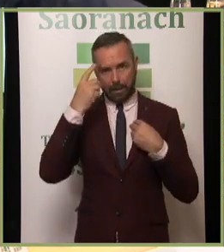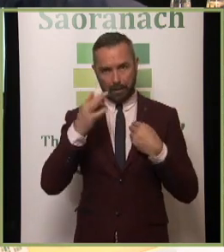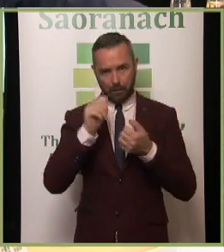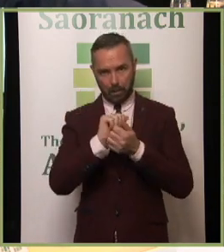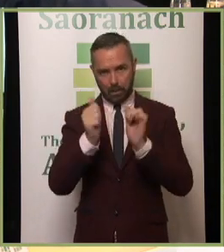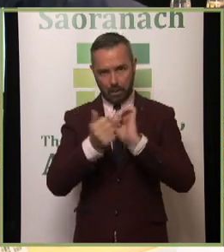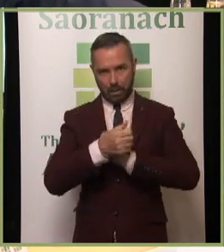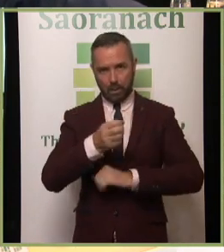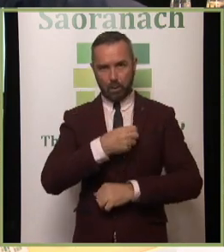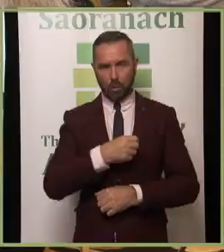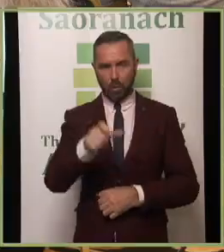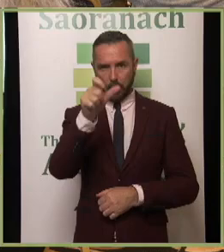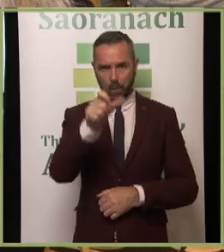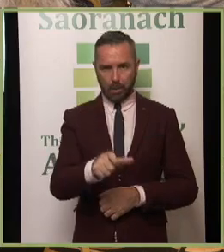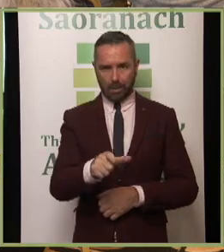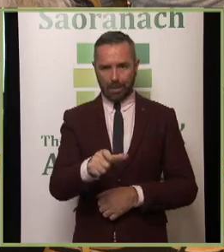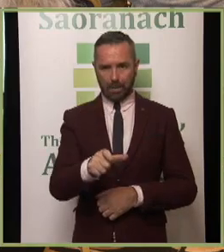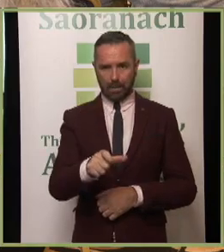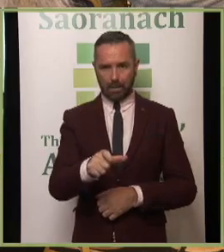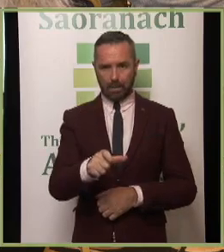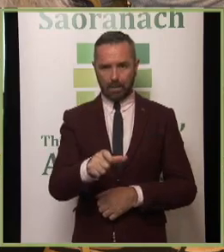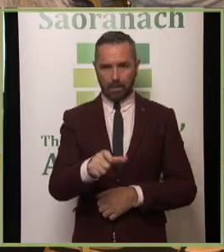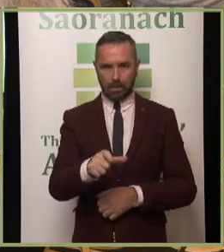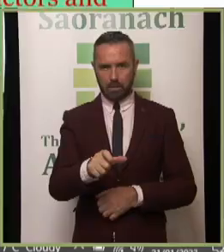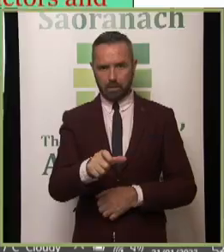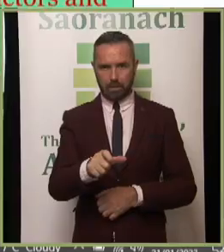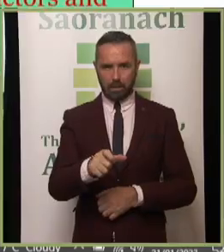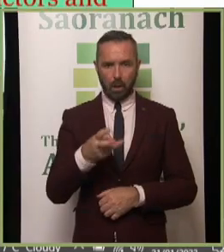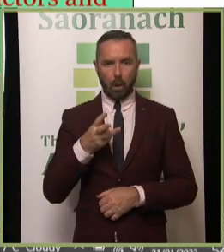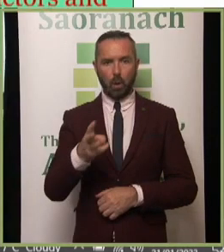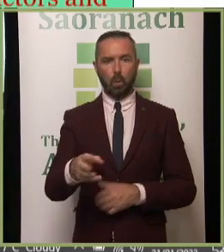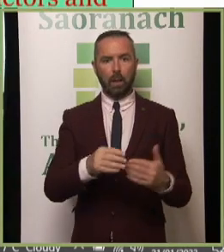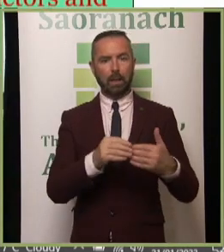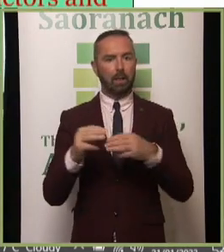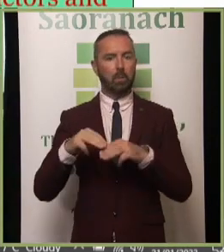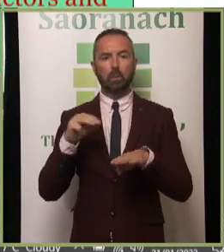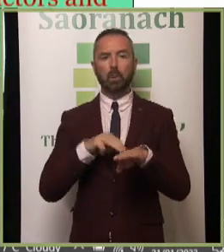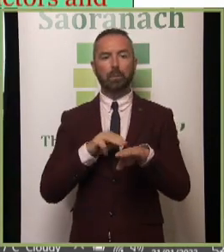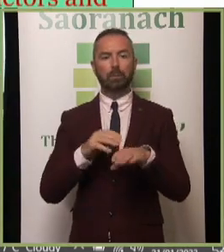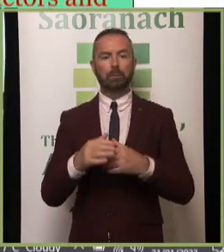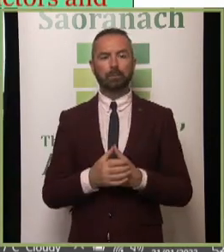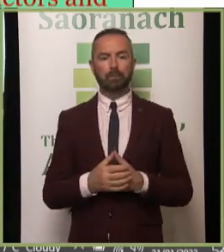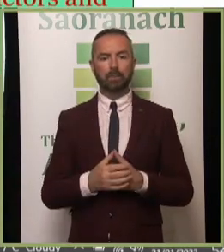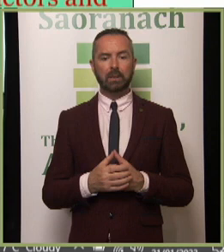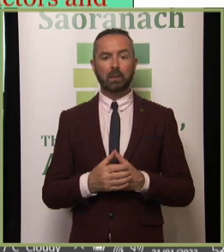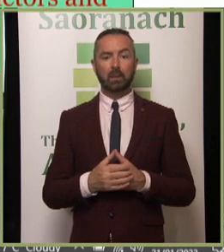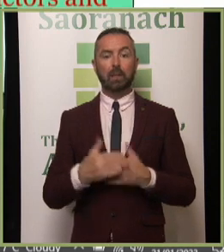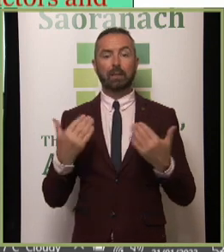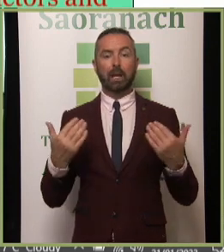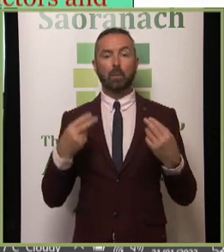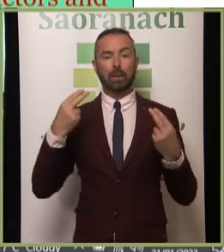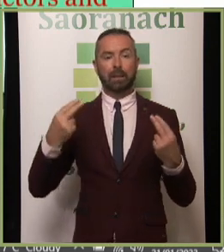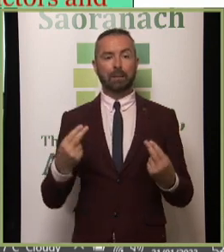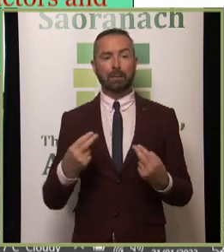it to personnel, it's not. It'll just cause more hassle than anything else. So with that in mind, I think we have to keep